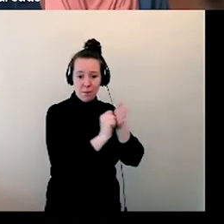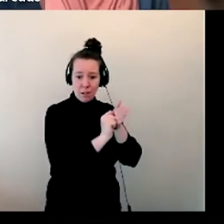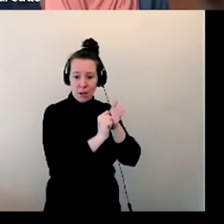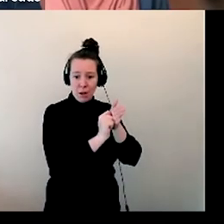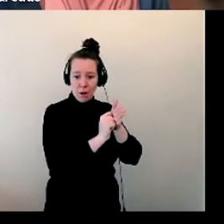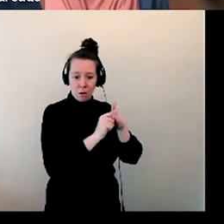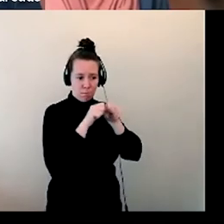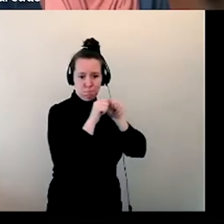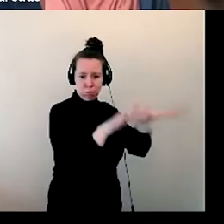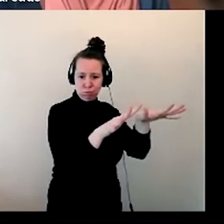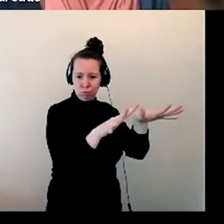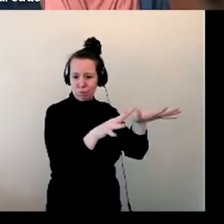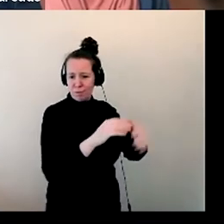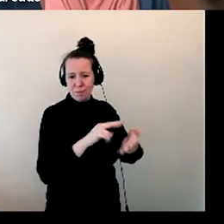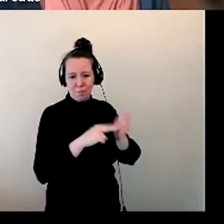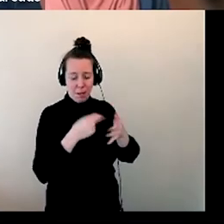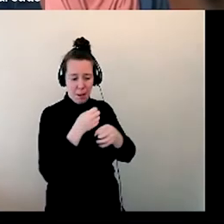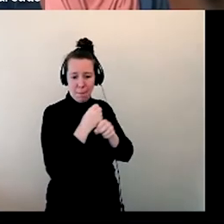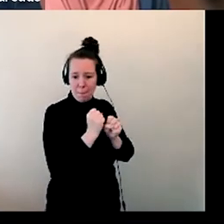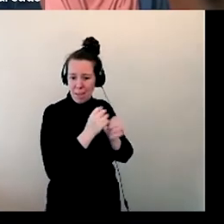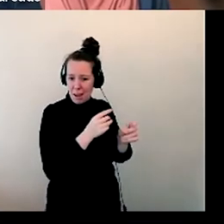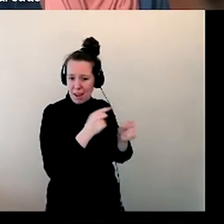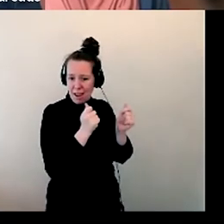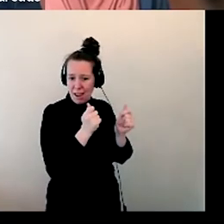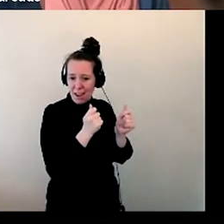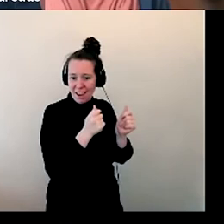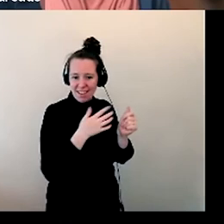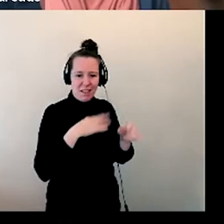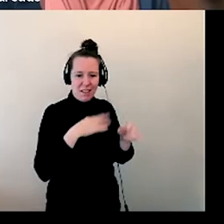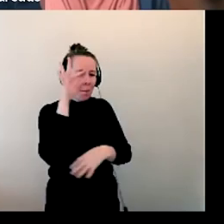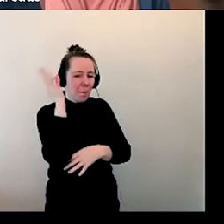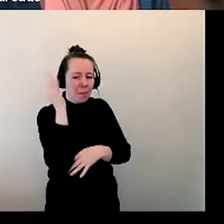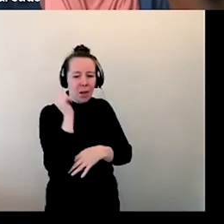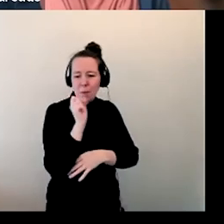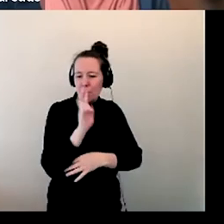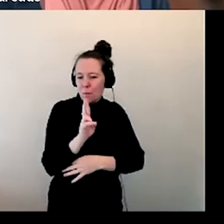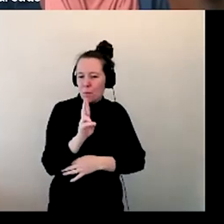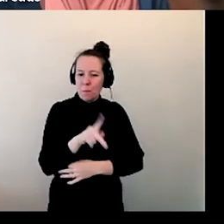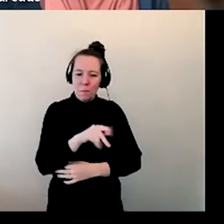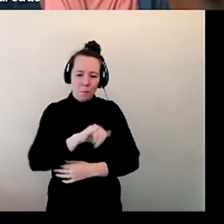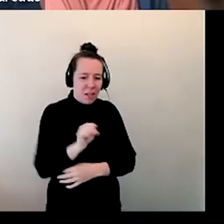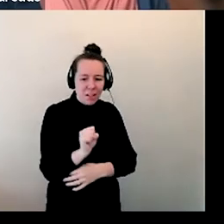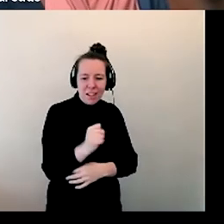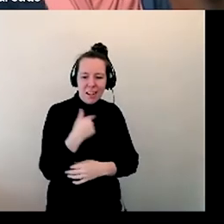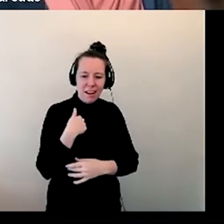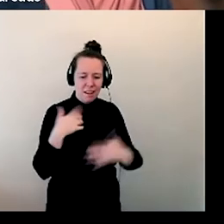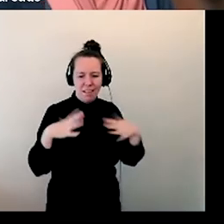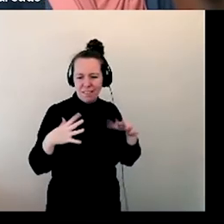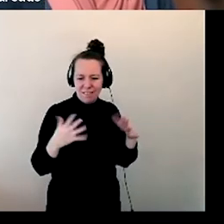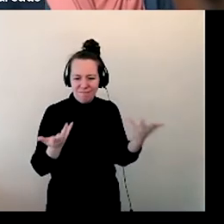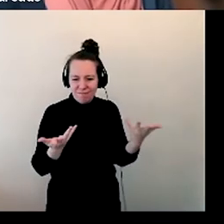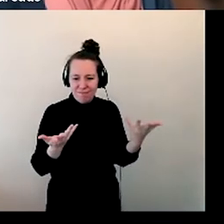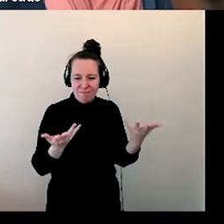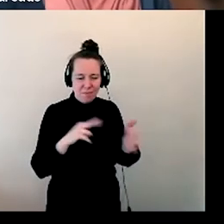film, and you're like probably not wearing makeup and maybe in your pajamas, like who knows. They're always like the craziest ones go